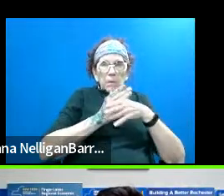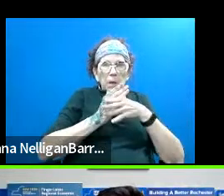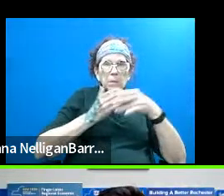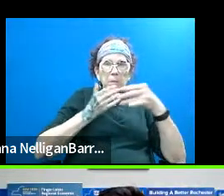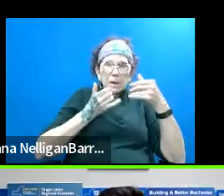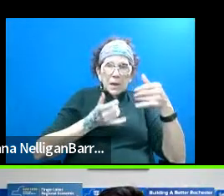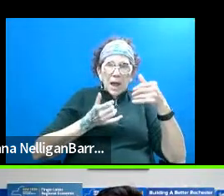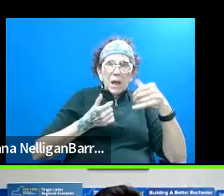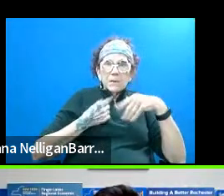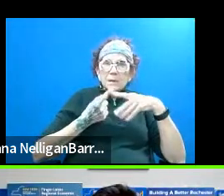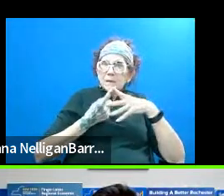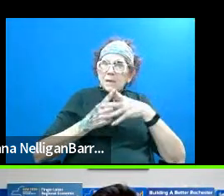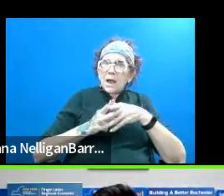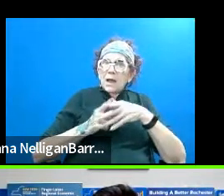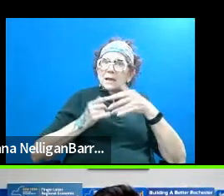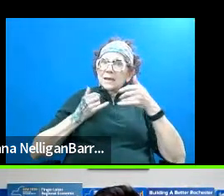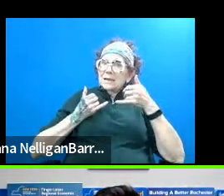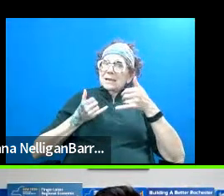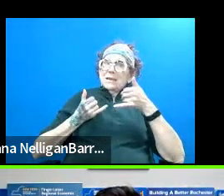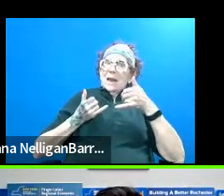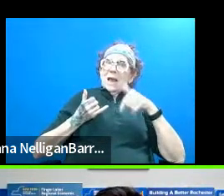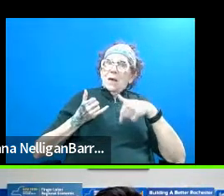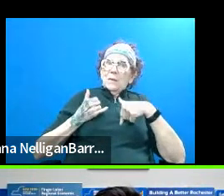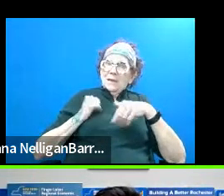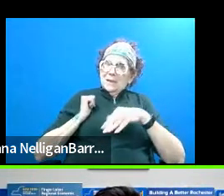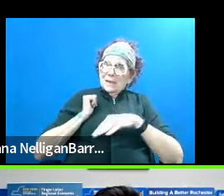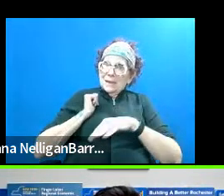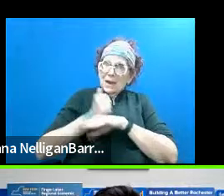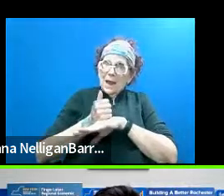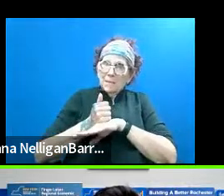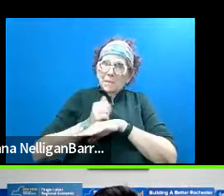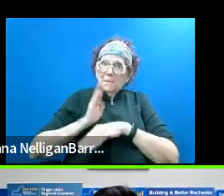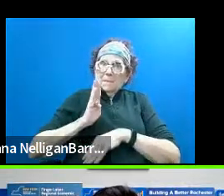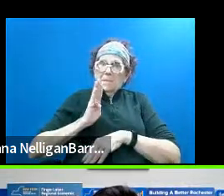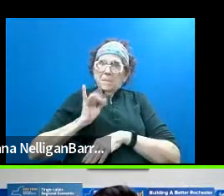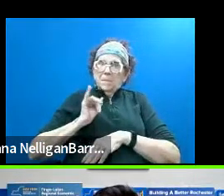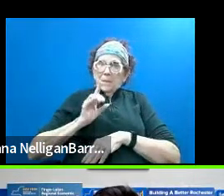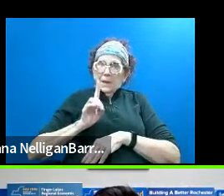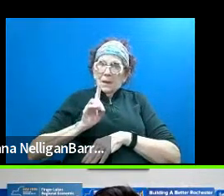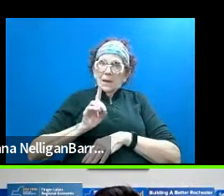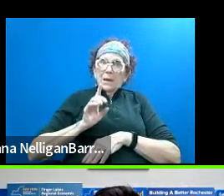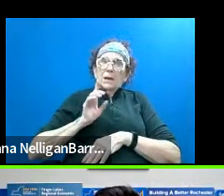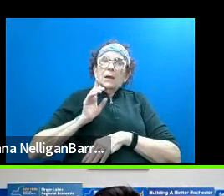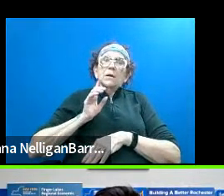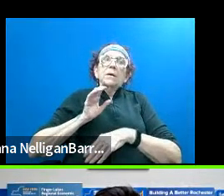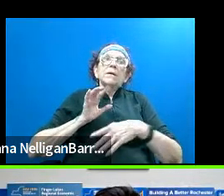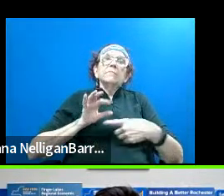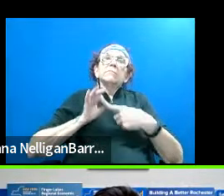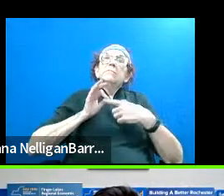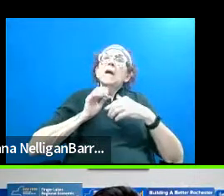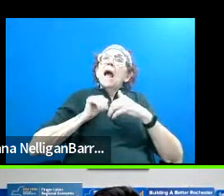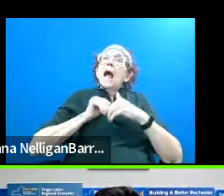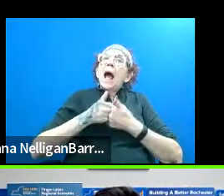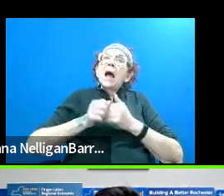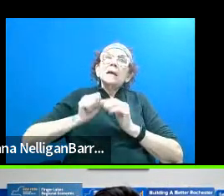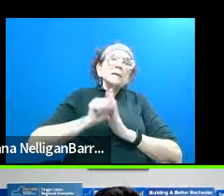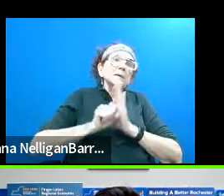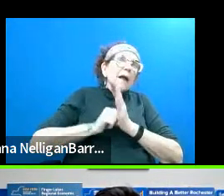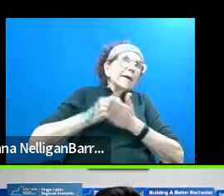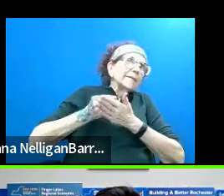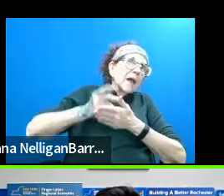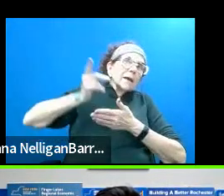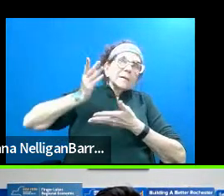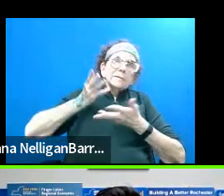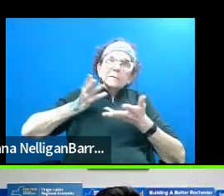will it be able to set up a bid, and not only will it be able to prioritize how the state funding will pan out for the next couple of years, but it's my hope that it'll be